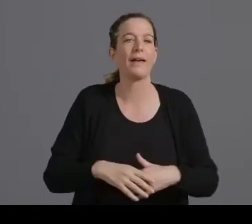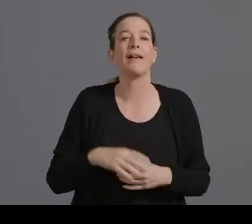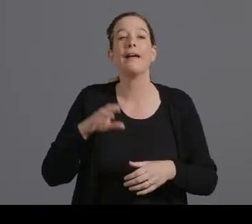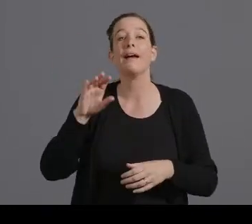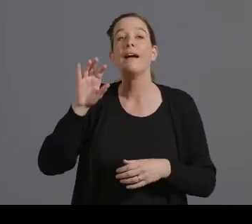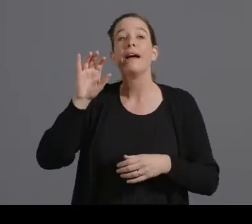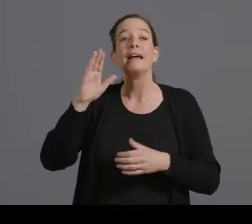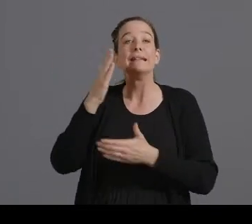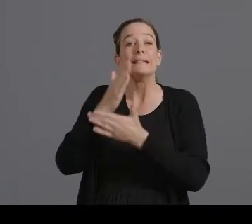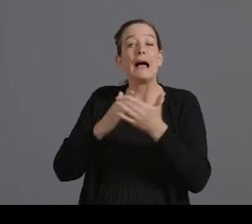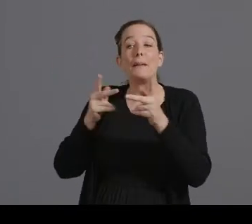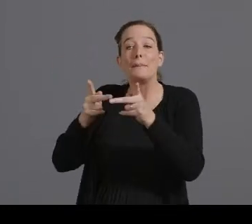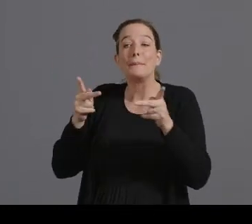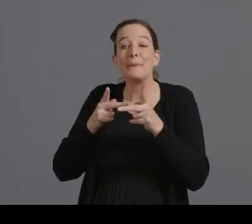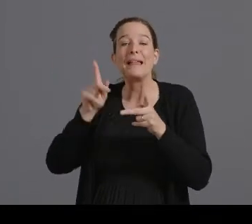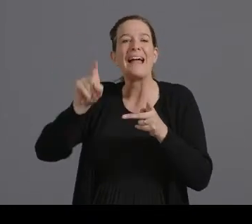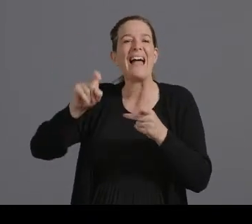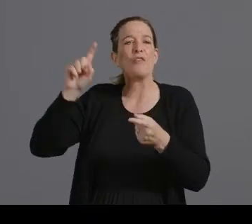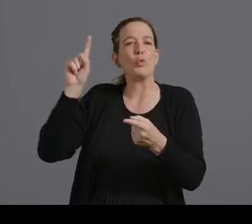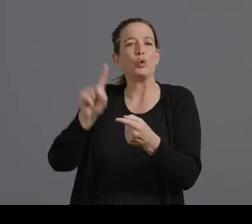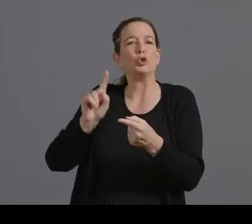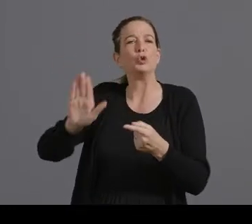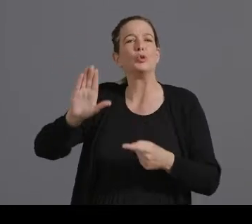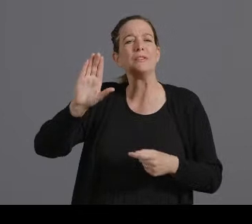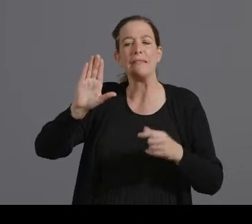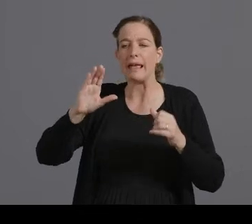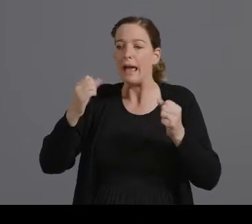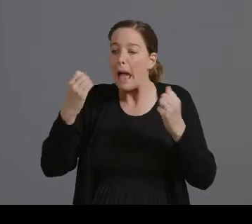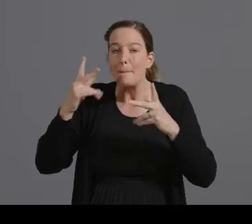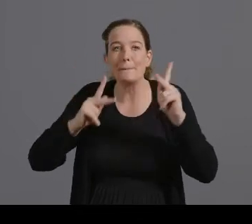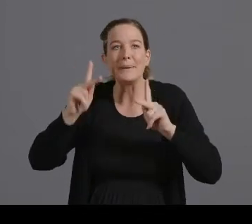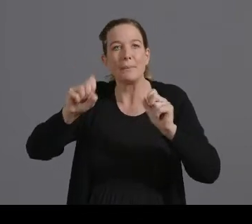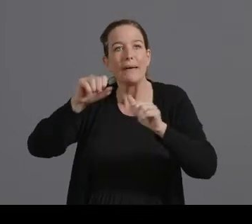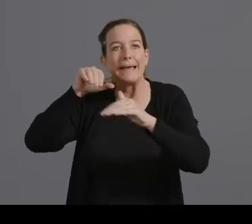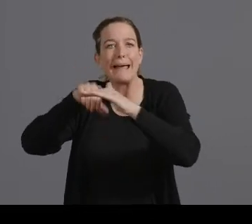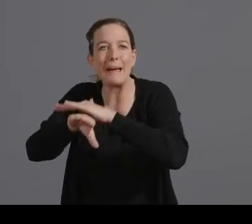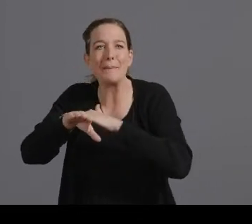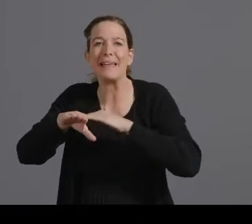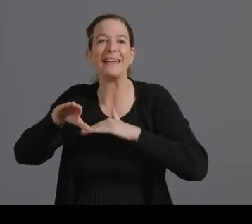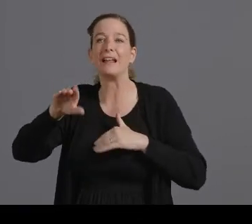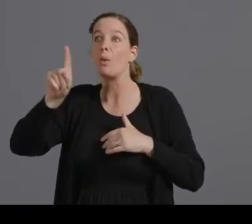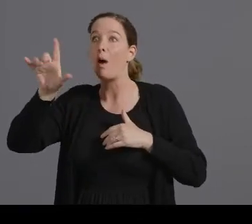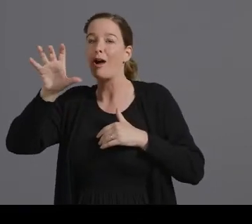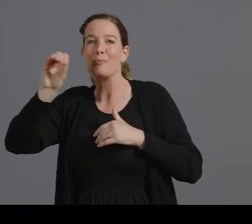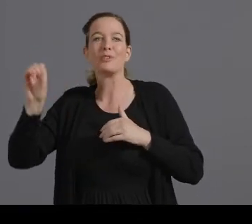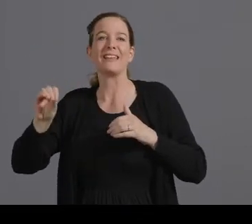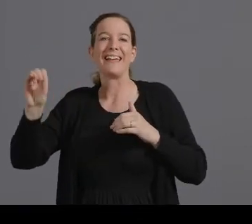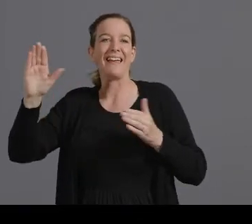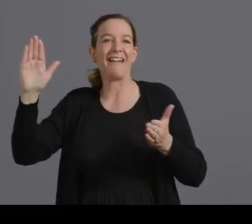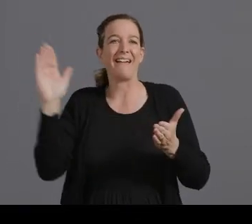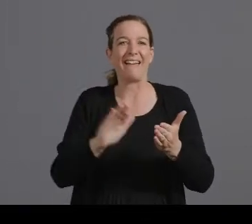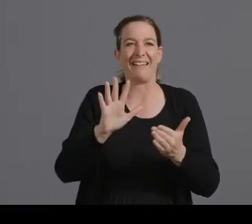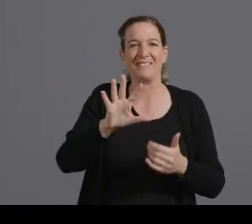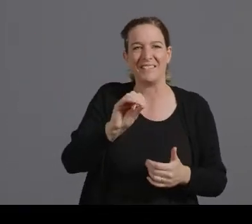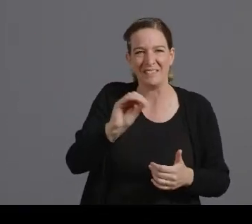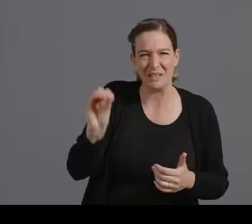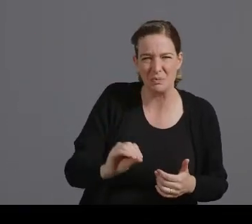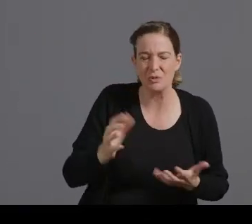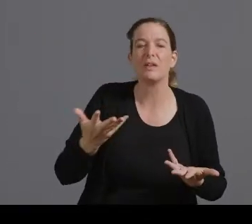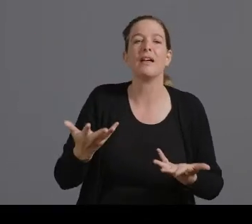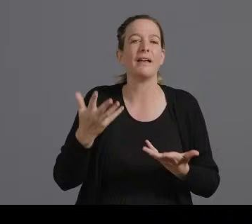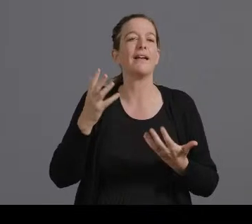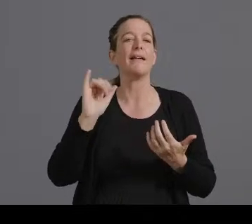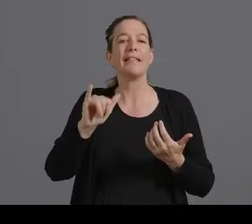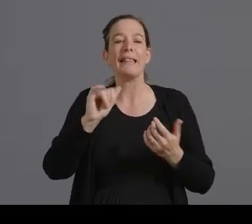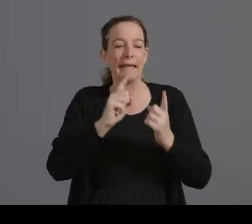on certain establishments, but requires all other mitigation strategies to remain in effect. So that includes physical distancing of at least